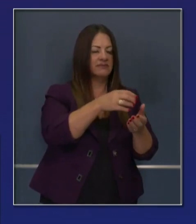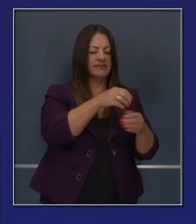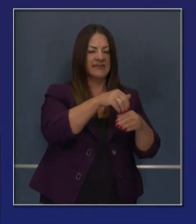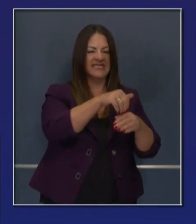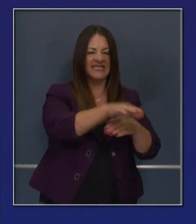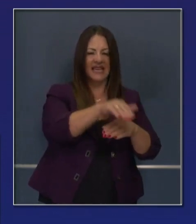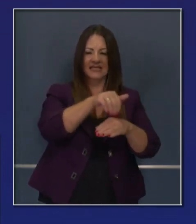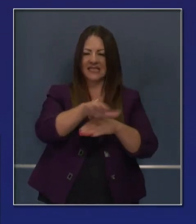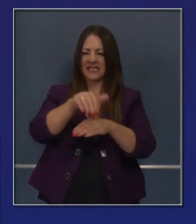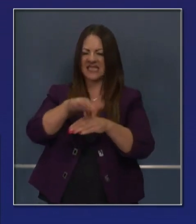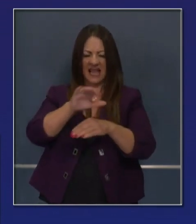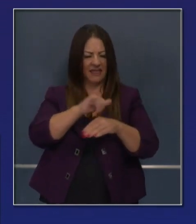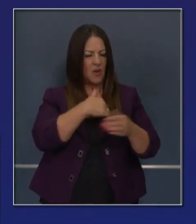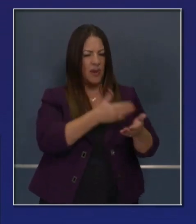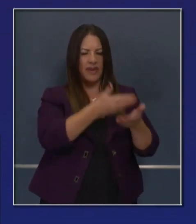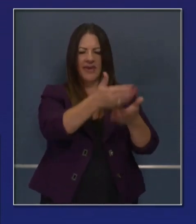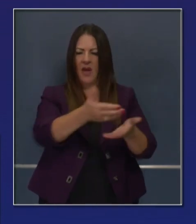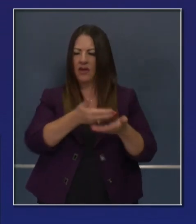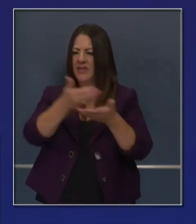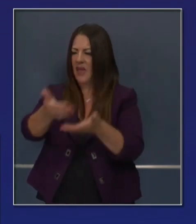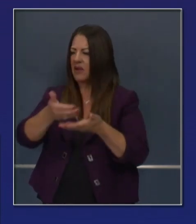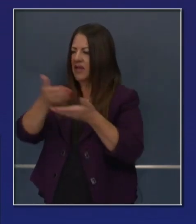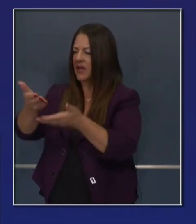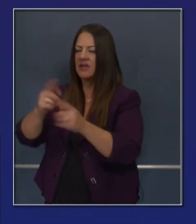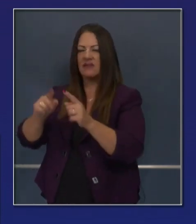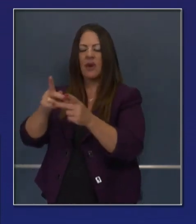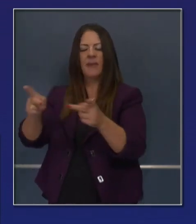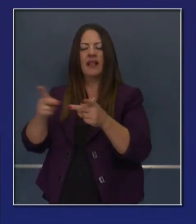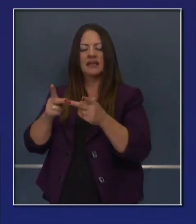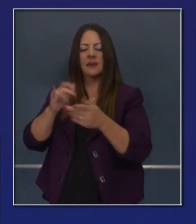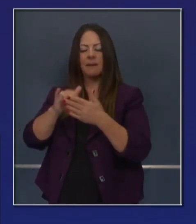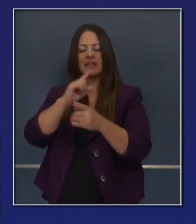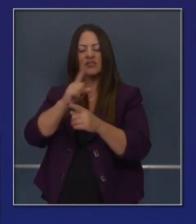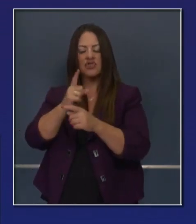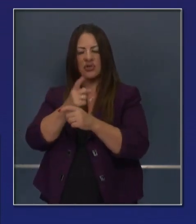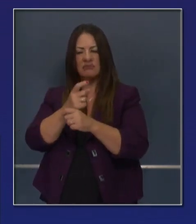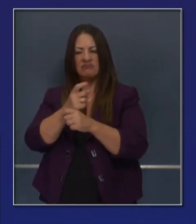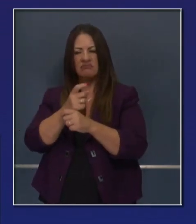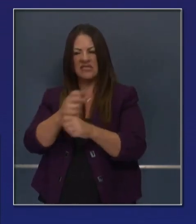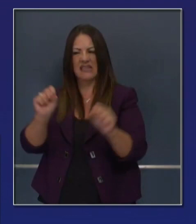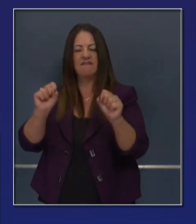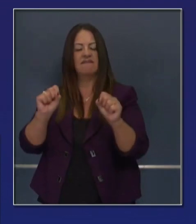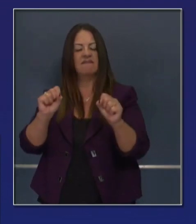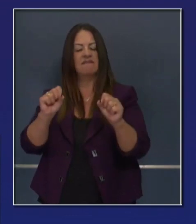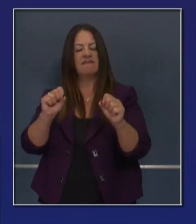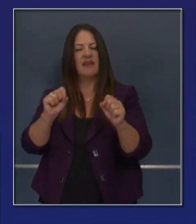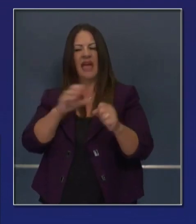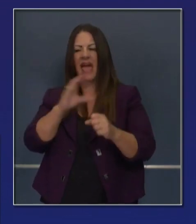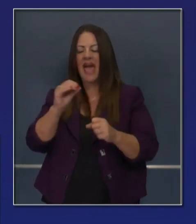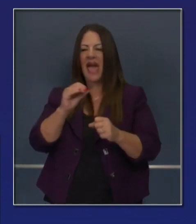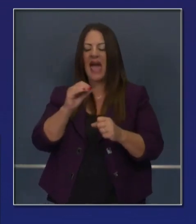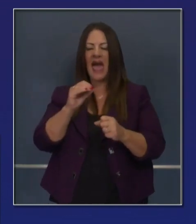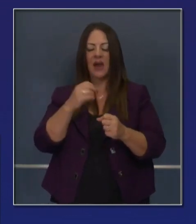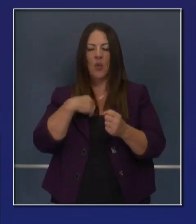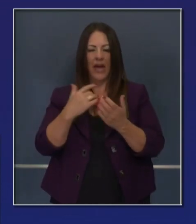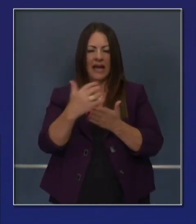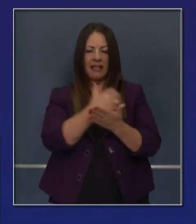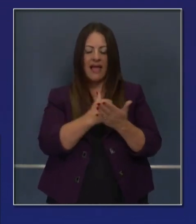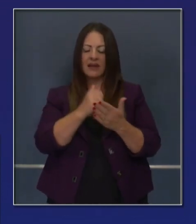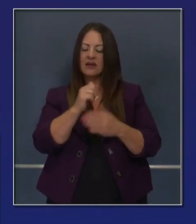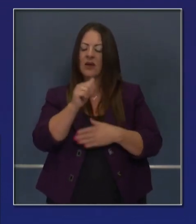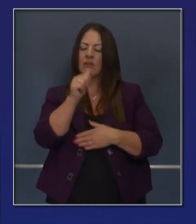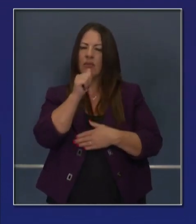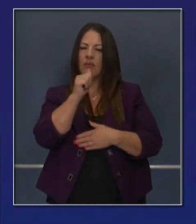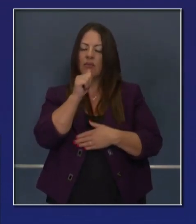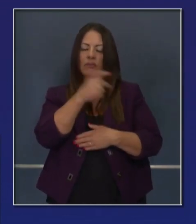to public data, or rather private and personal data. What's that line? What's that distinction? And so all of that